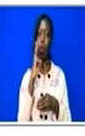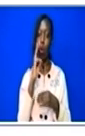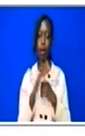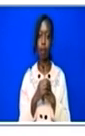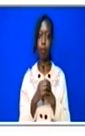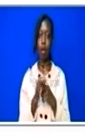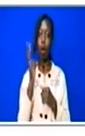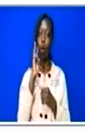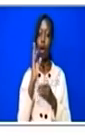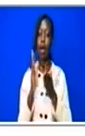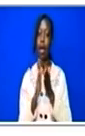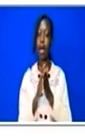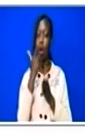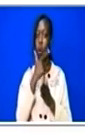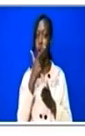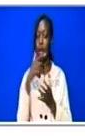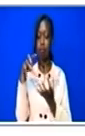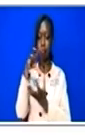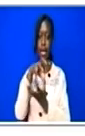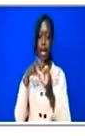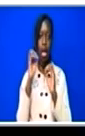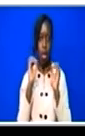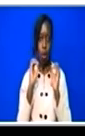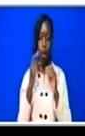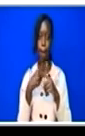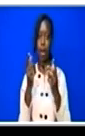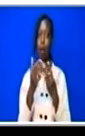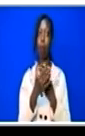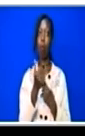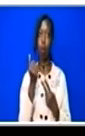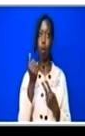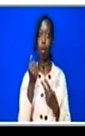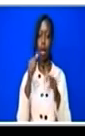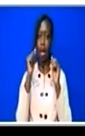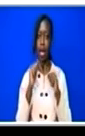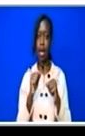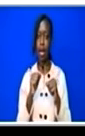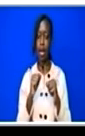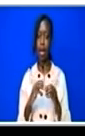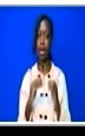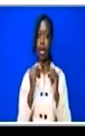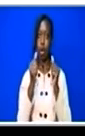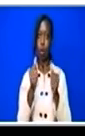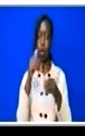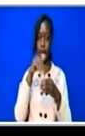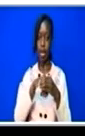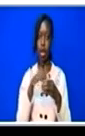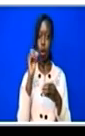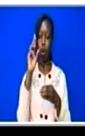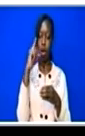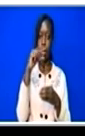are insoluble in water. But then both of them, they dissolve in organic